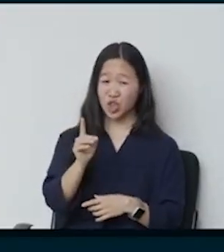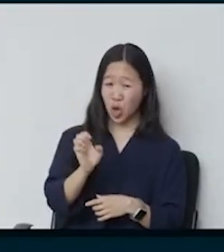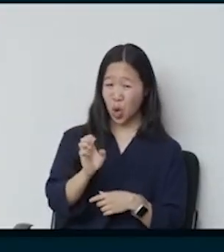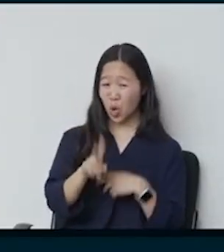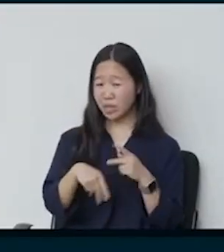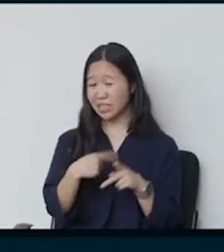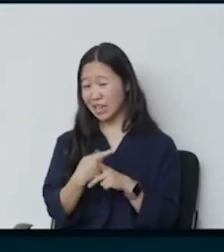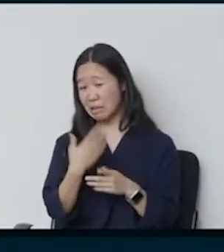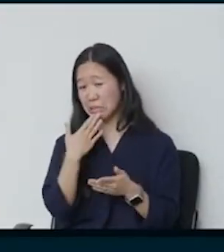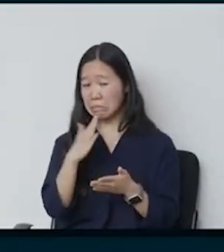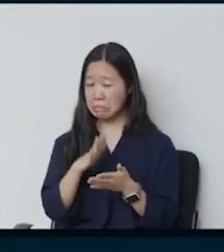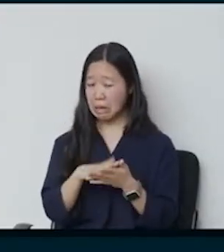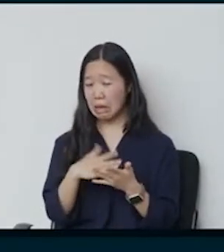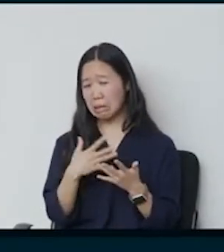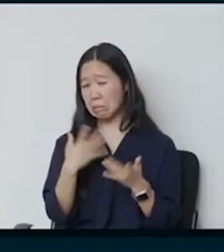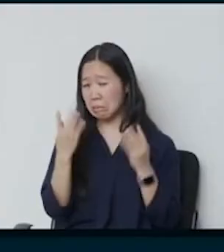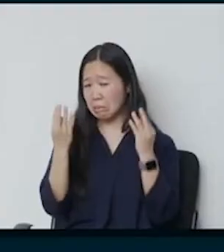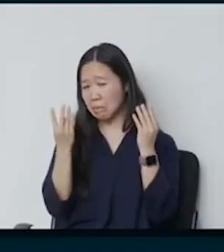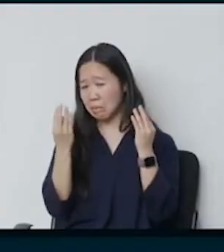bad? And